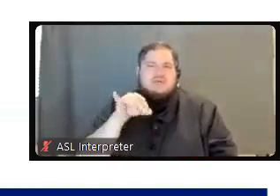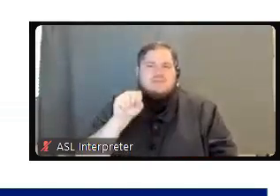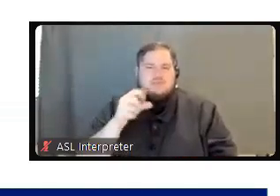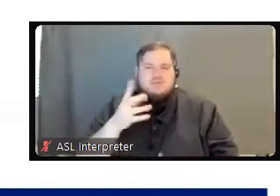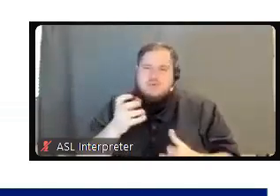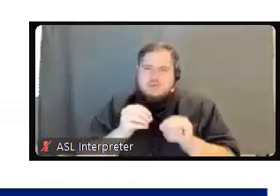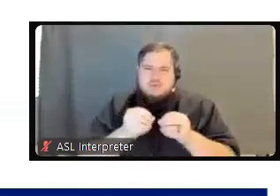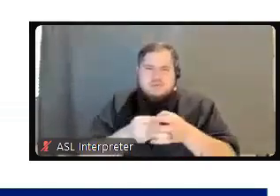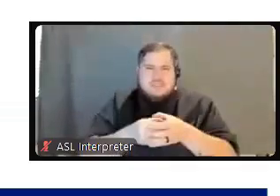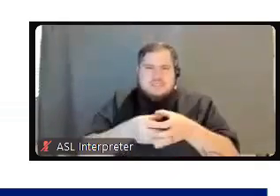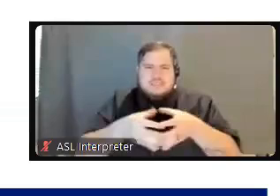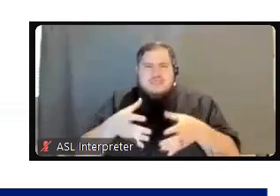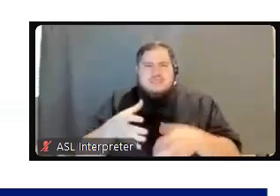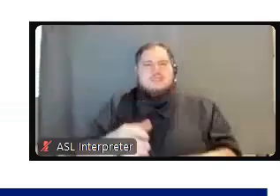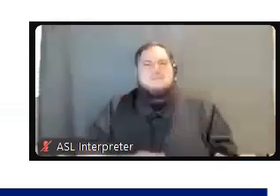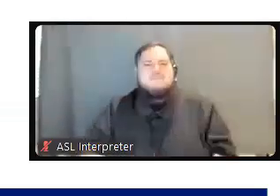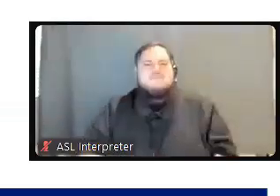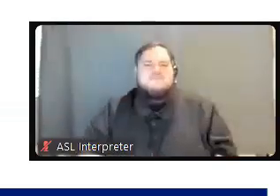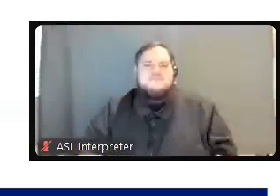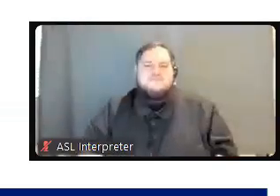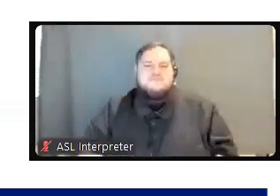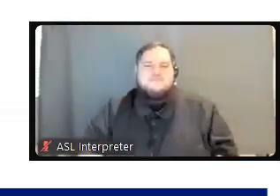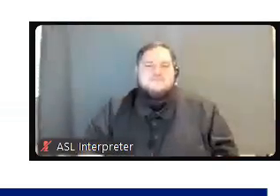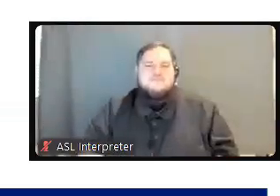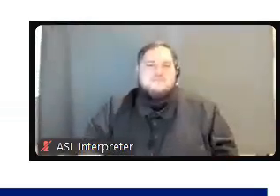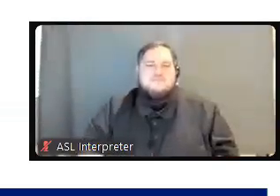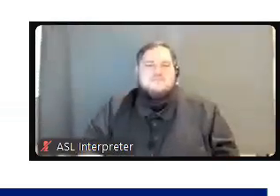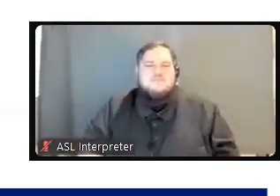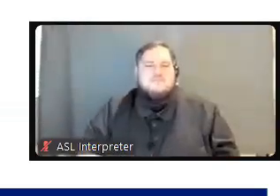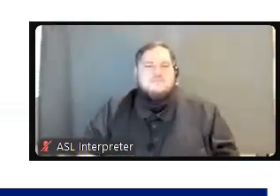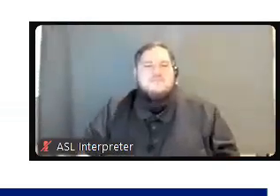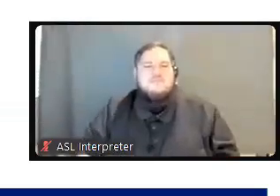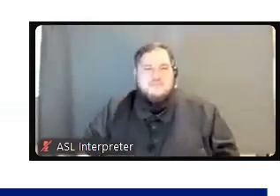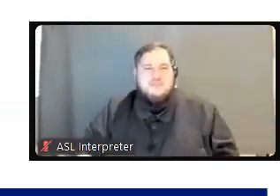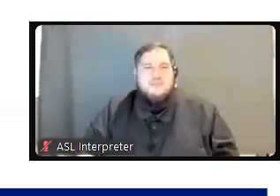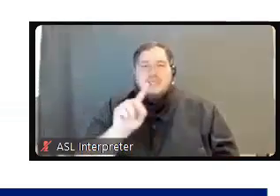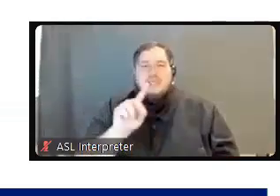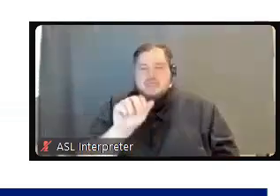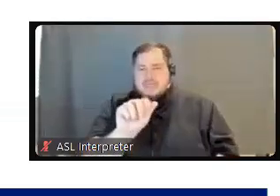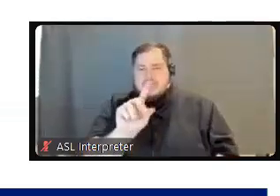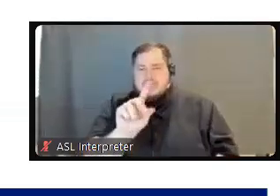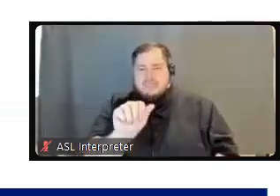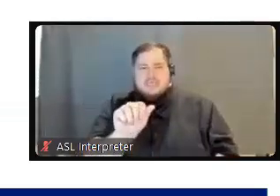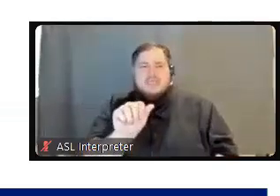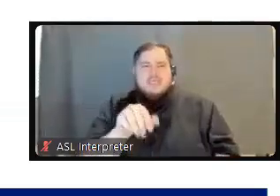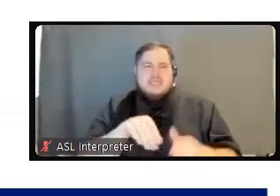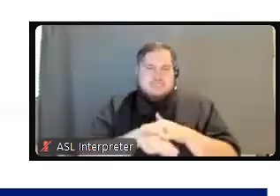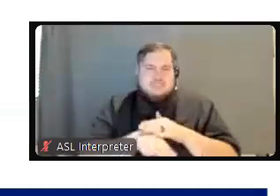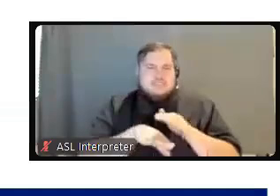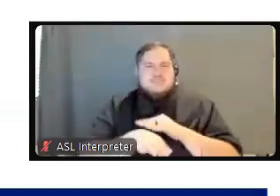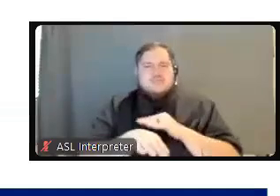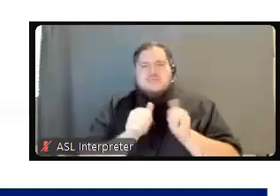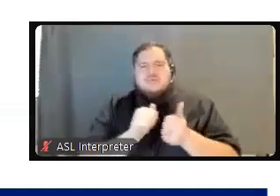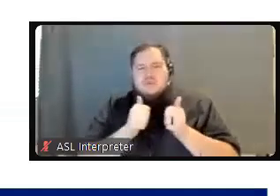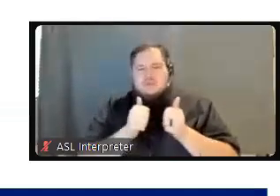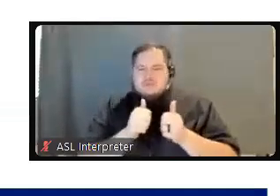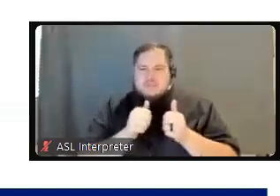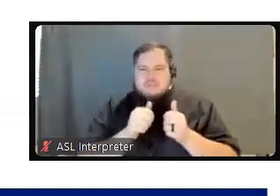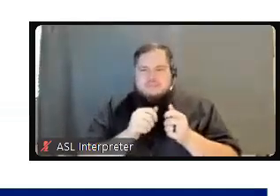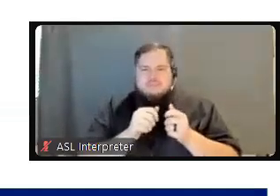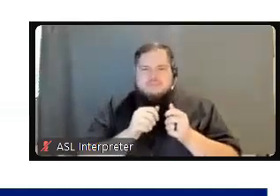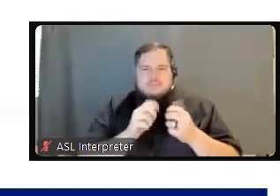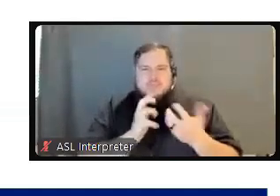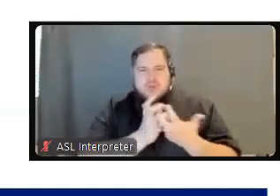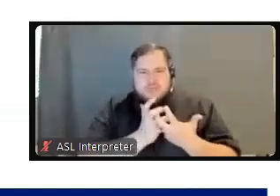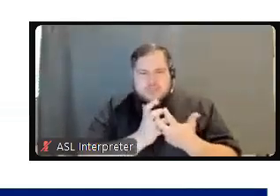well. Next, provide ADA accessible accommodations. And I won't read all of these just for the sake of time. I'm realizing it's taking